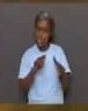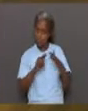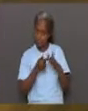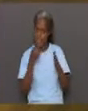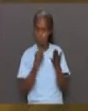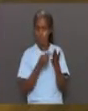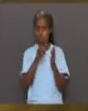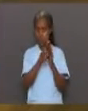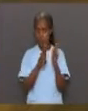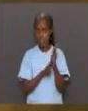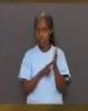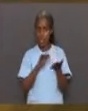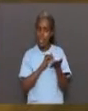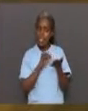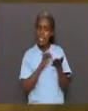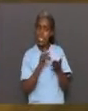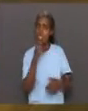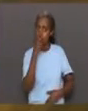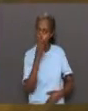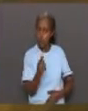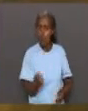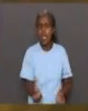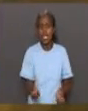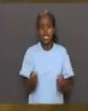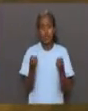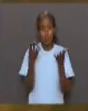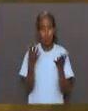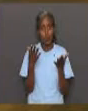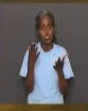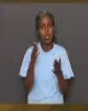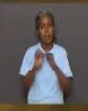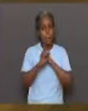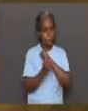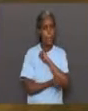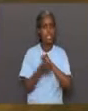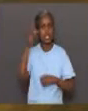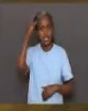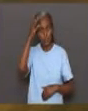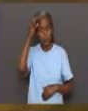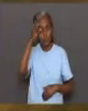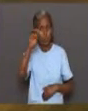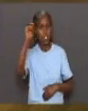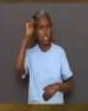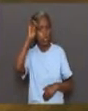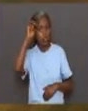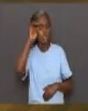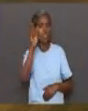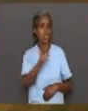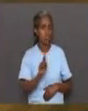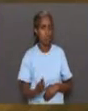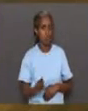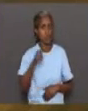unit by studying one of the most basic concepts in Euclidean